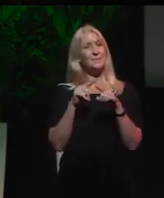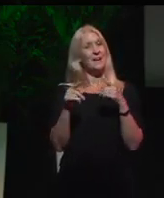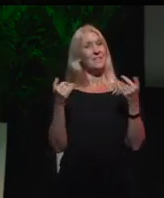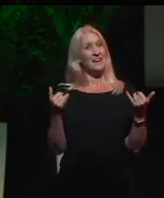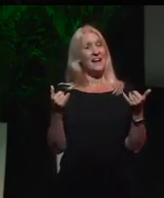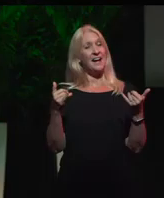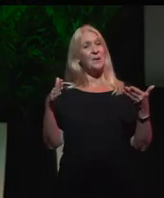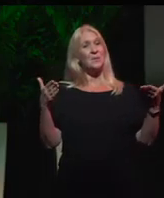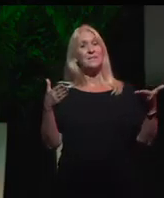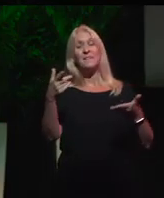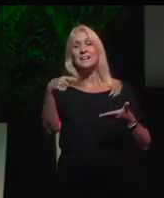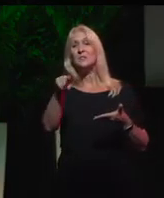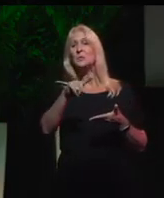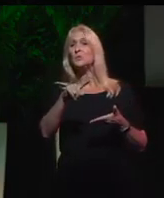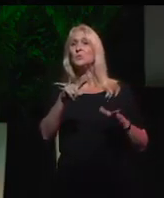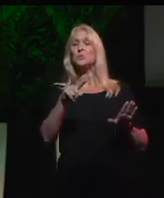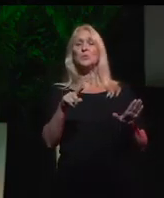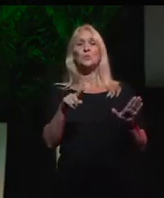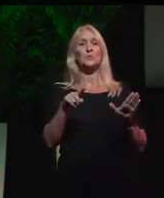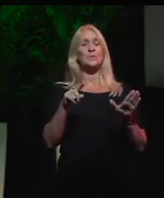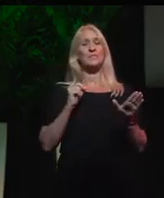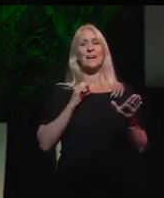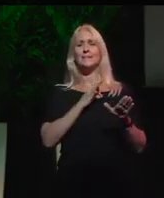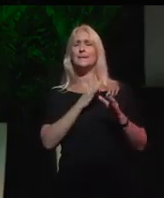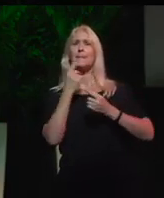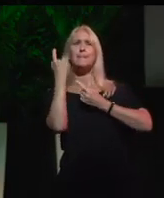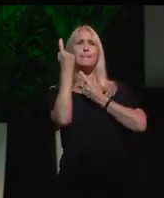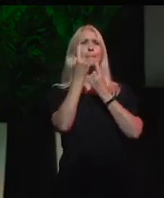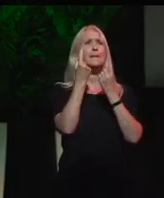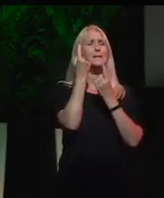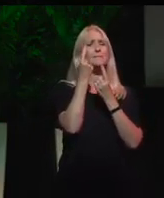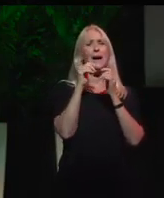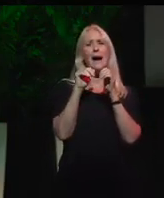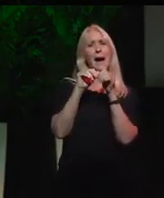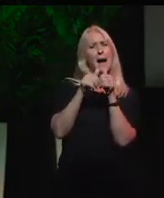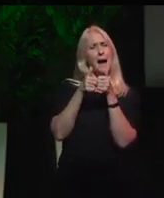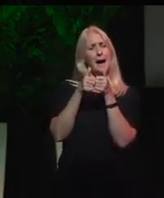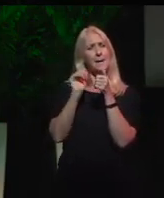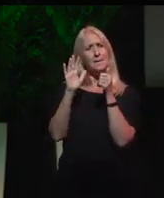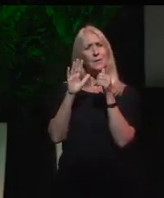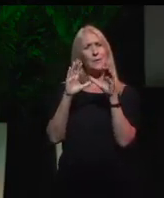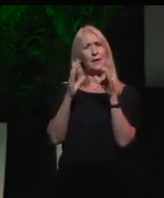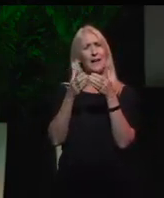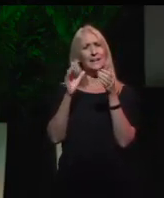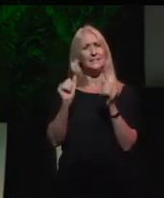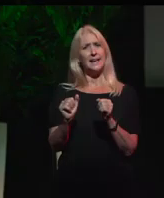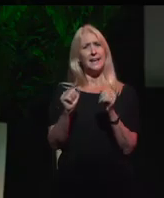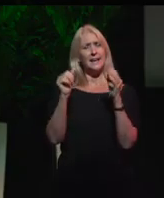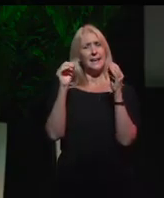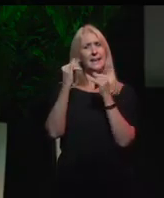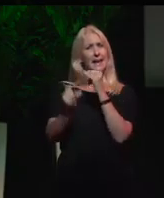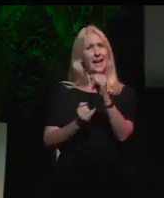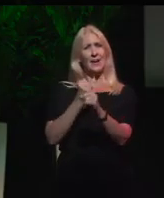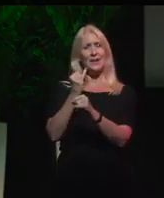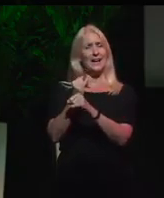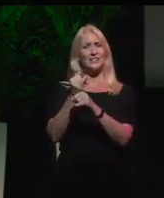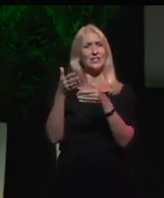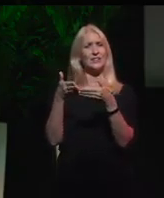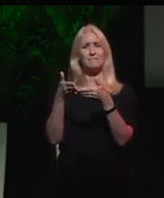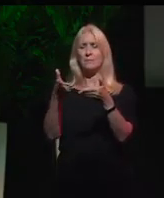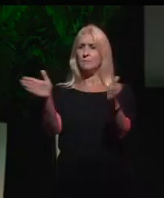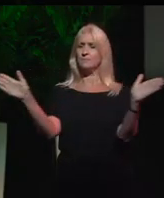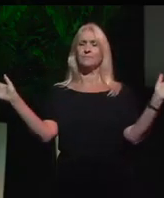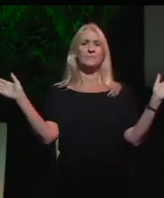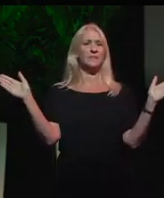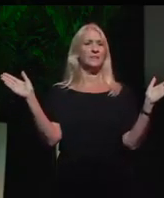the faculty, to consider internationalizing courses that you are teaching so that we may bring the world to our students